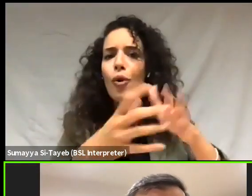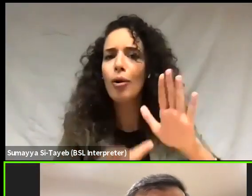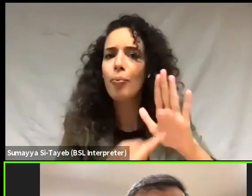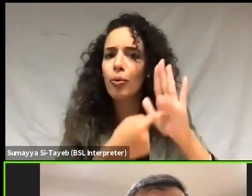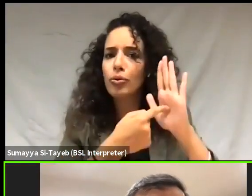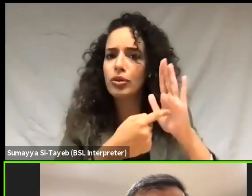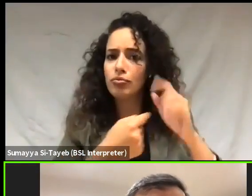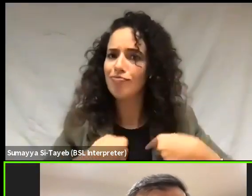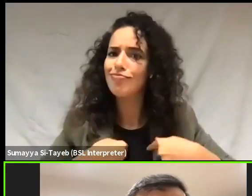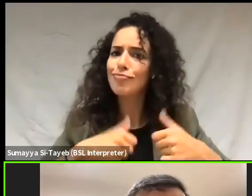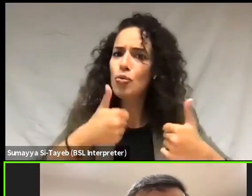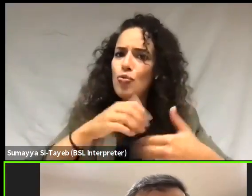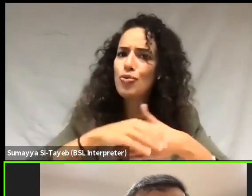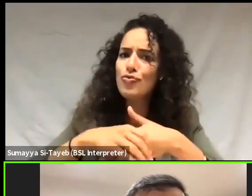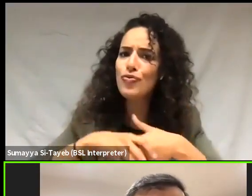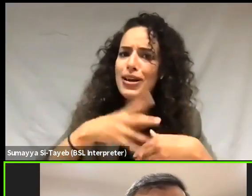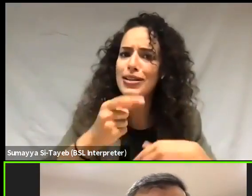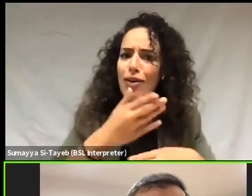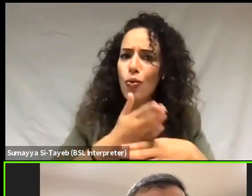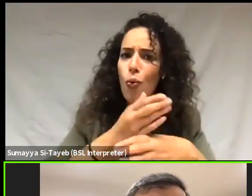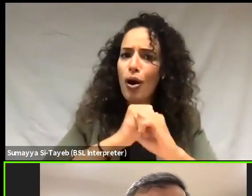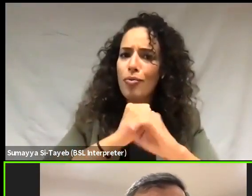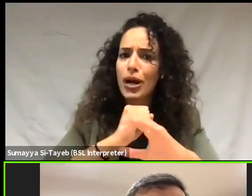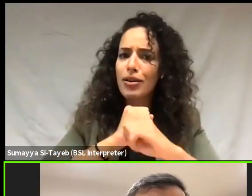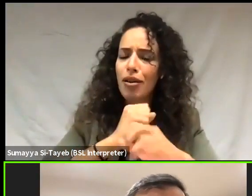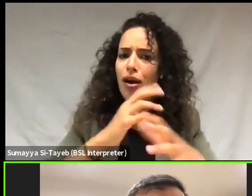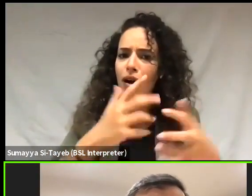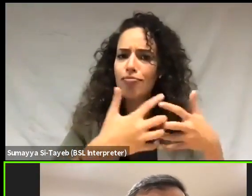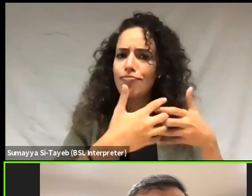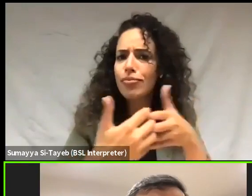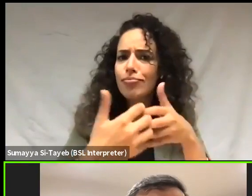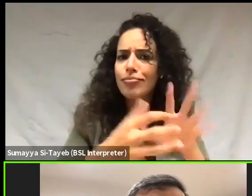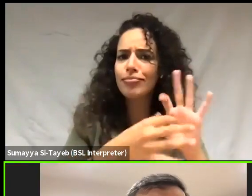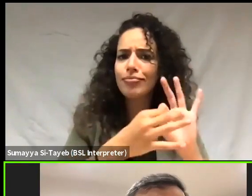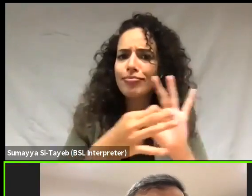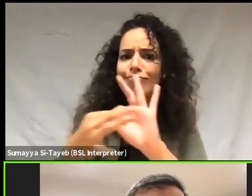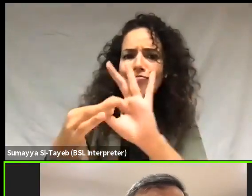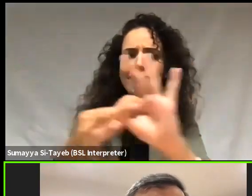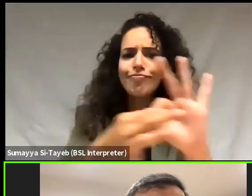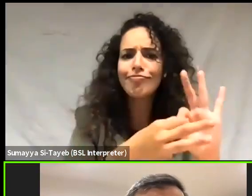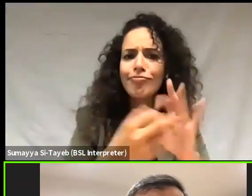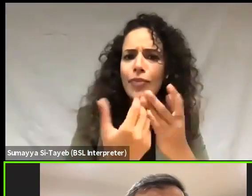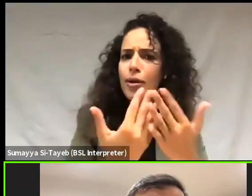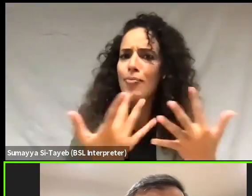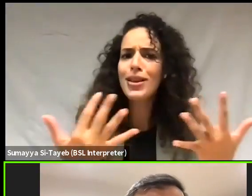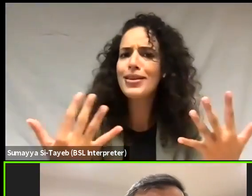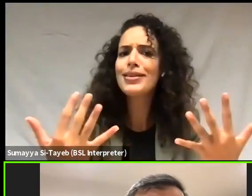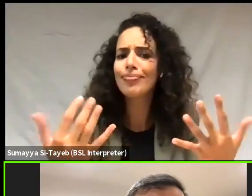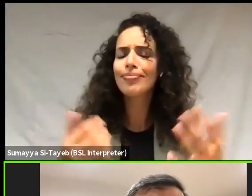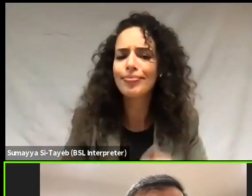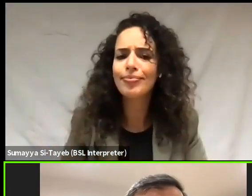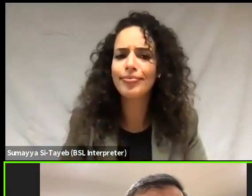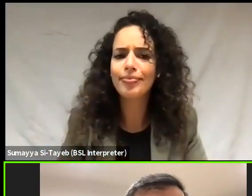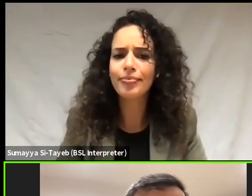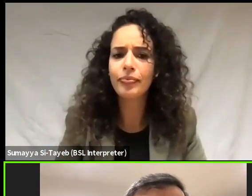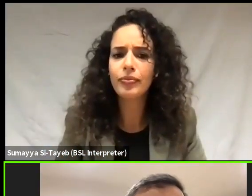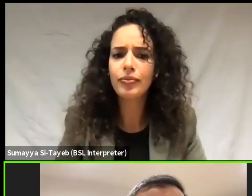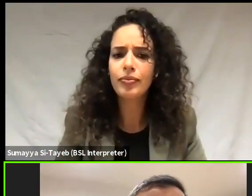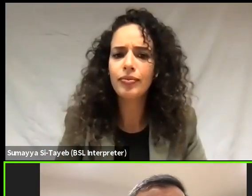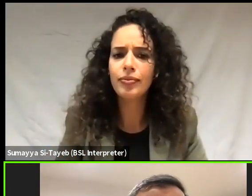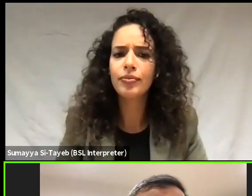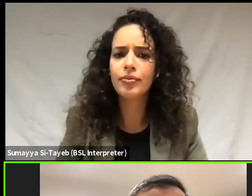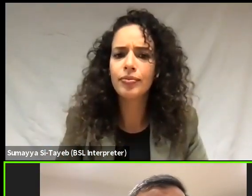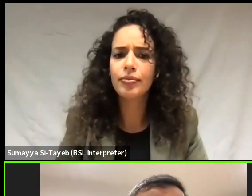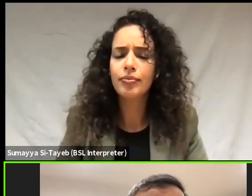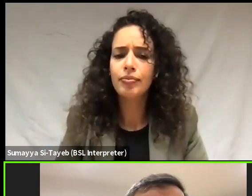in the media at the moment. We engage with many of them throughout these years. And I know